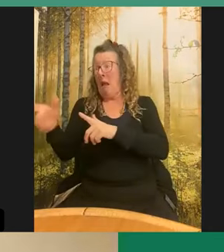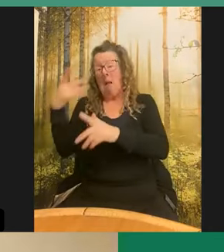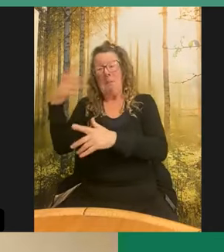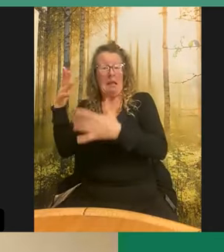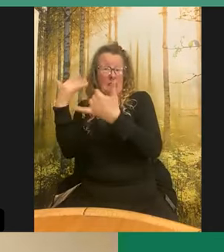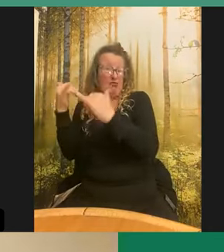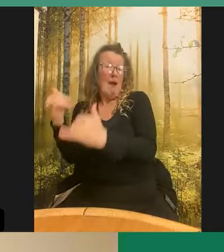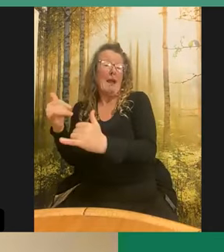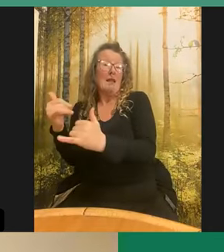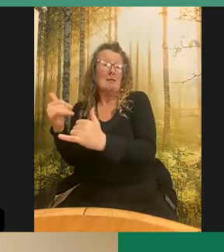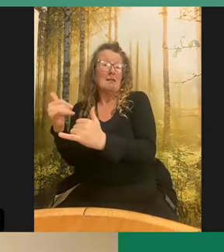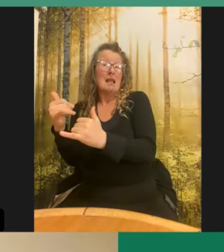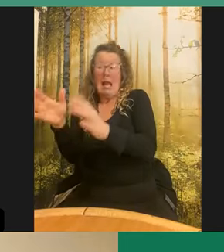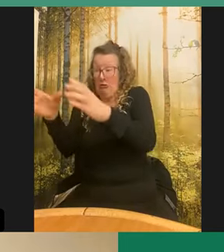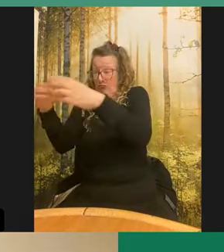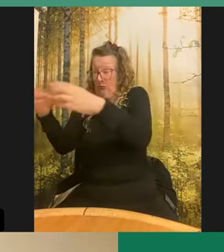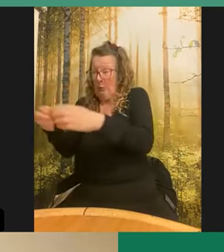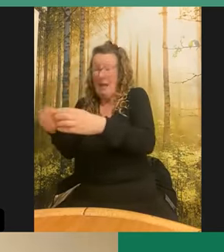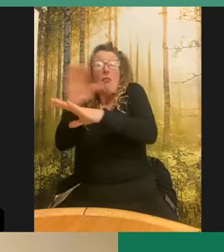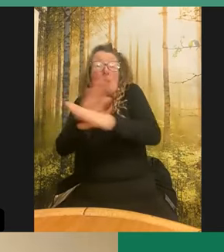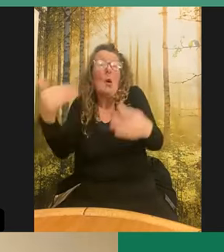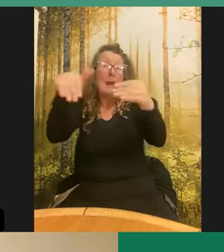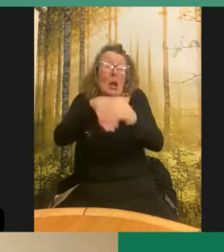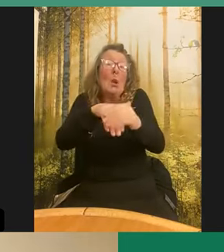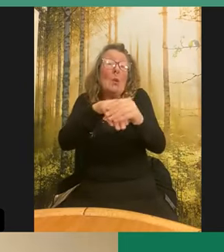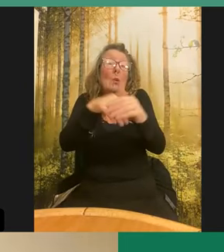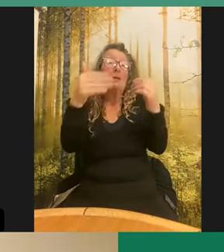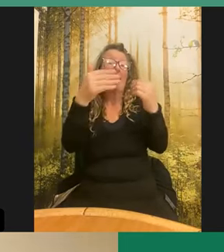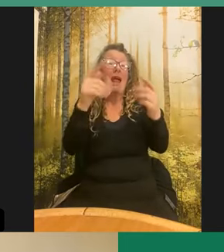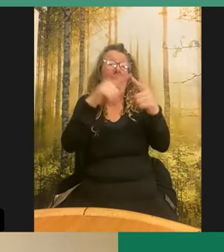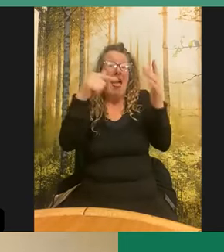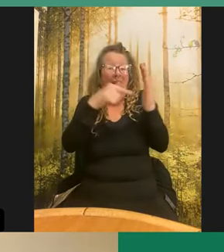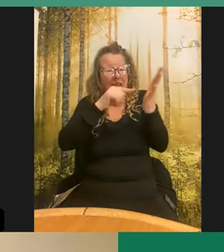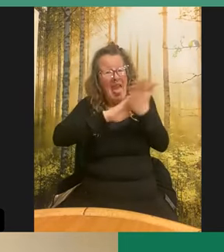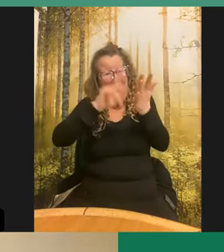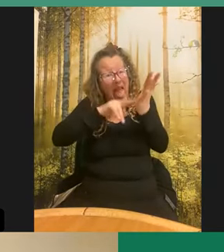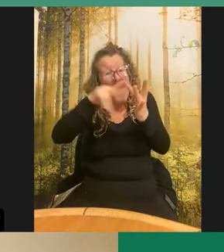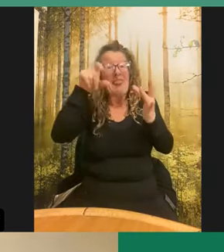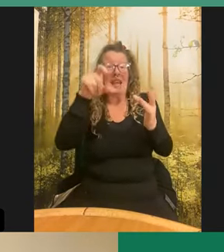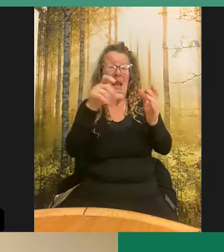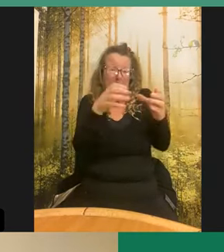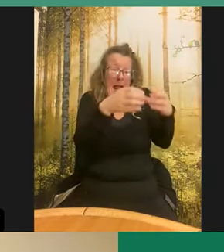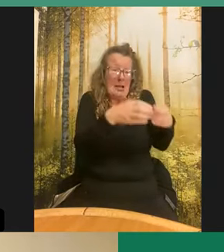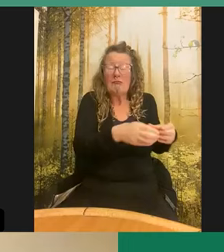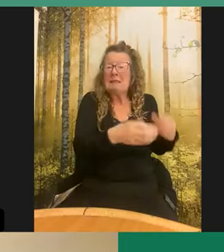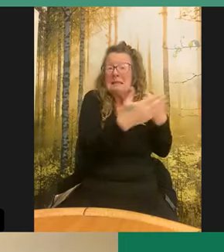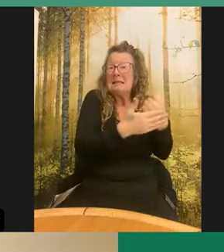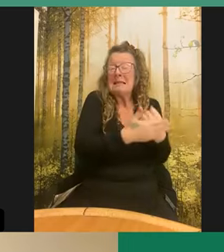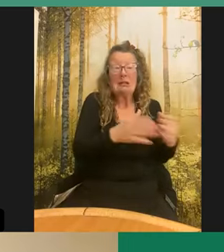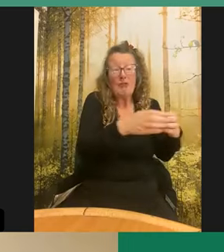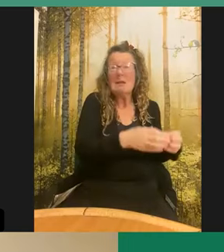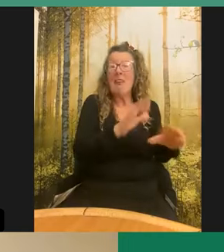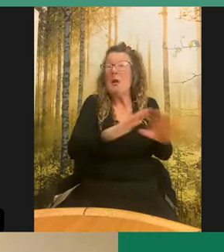they've been trialed in groups that don't include ethnic minorities, so they're actually not even made for